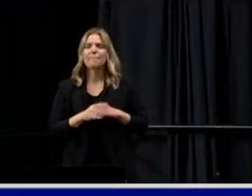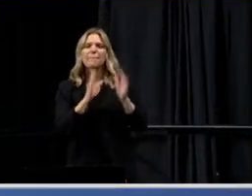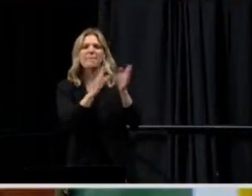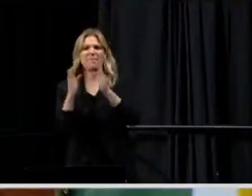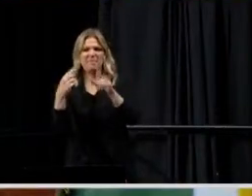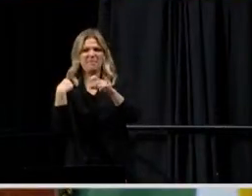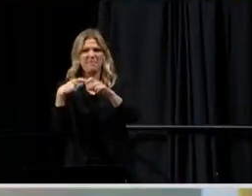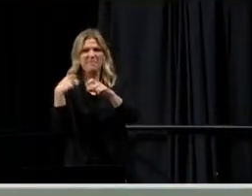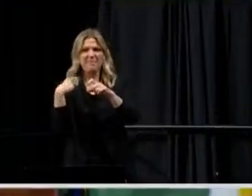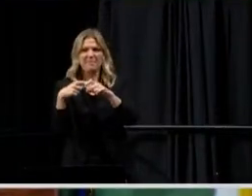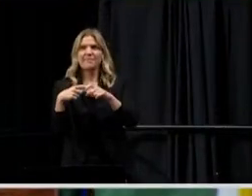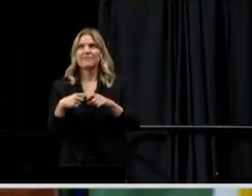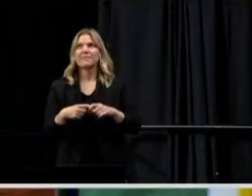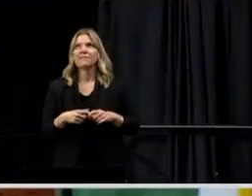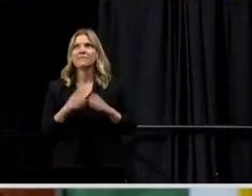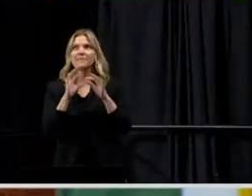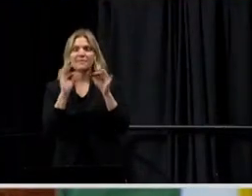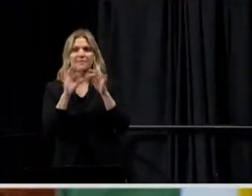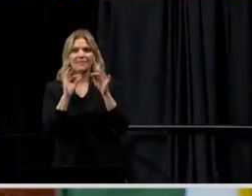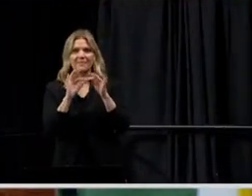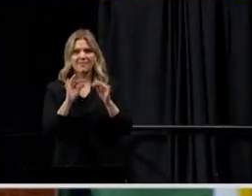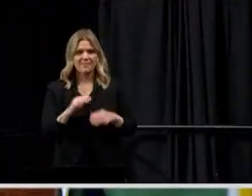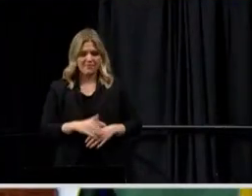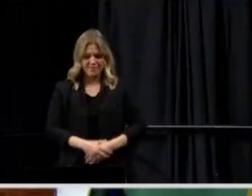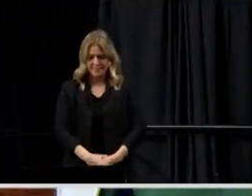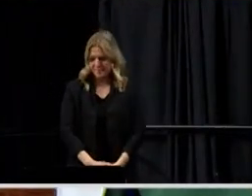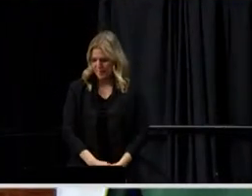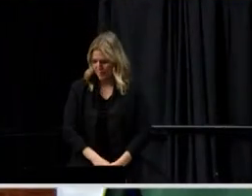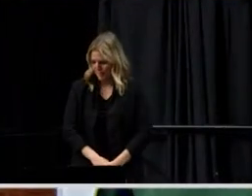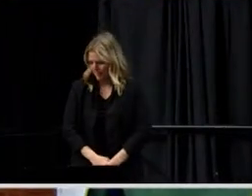Bienvenidos a la graduación de las Academias de Bryan Station.